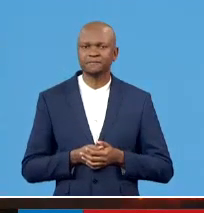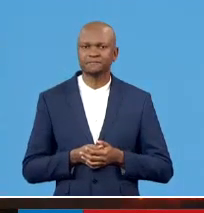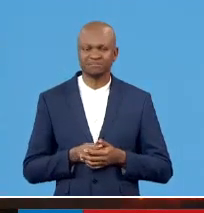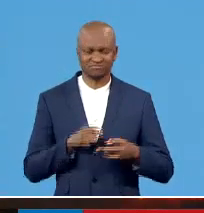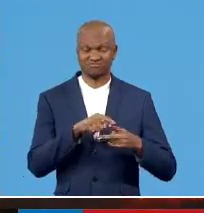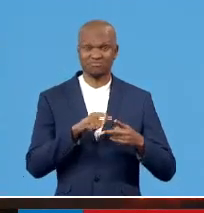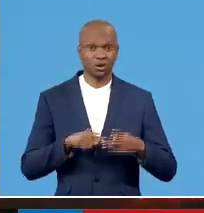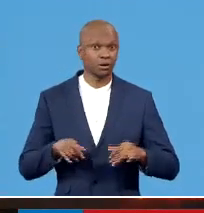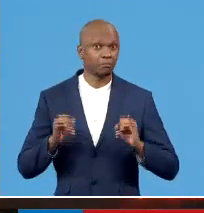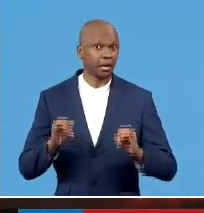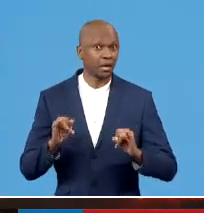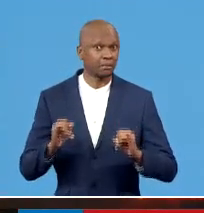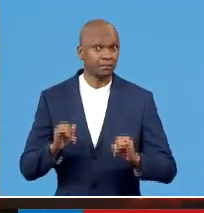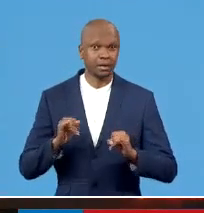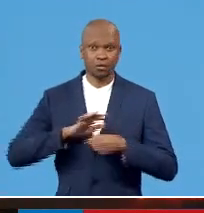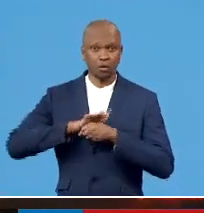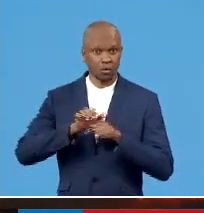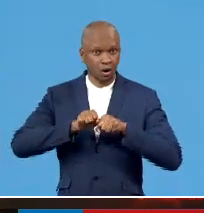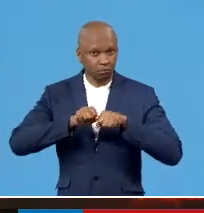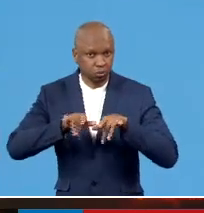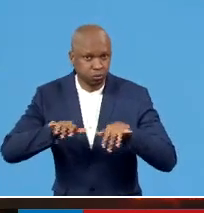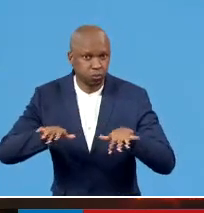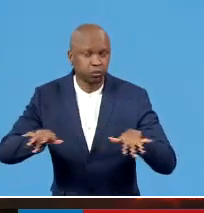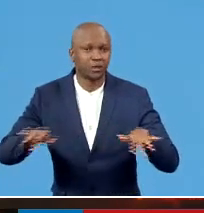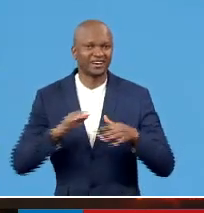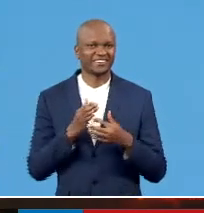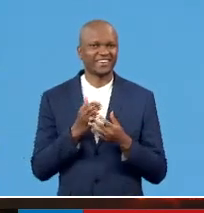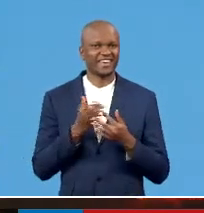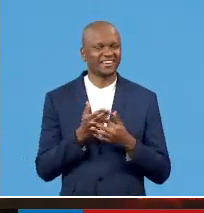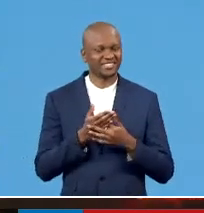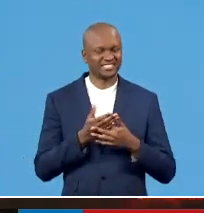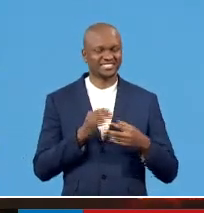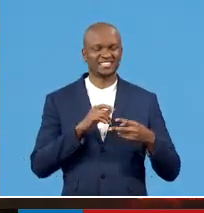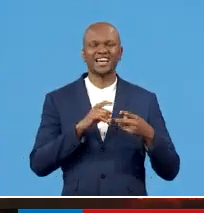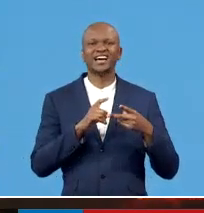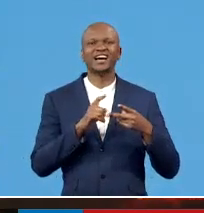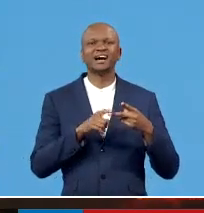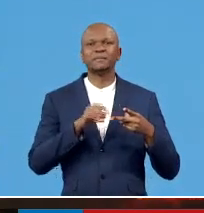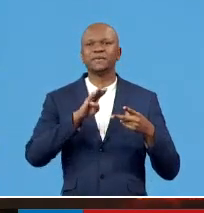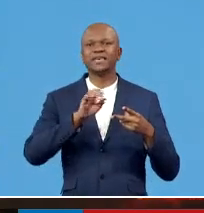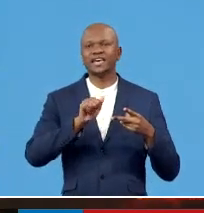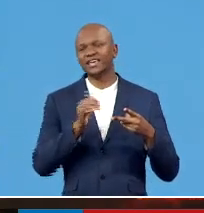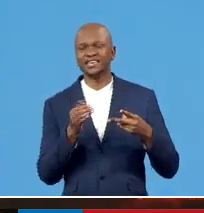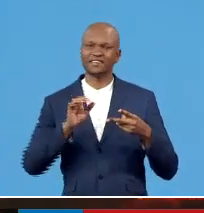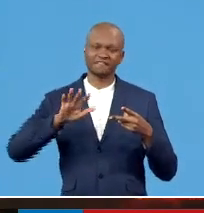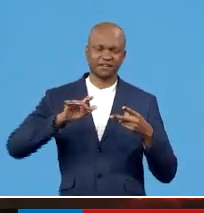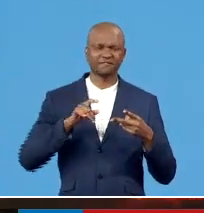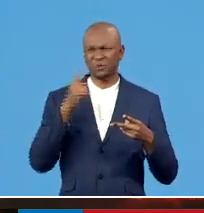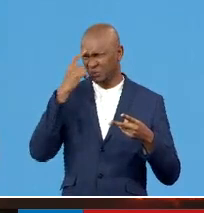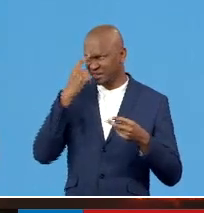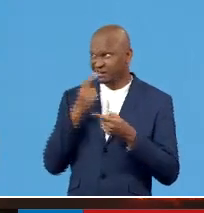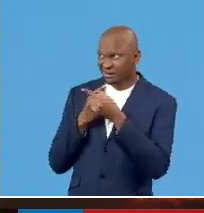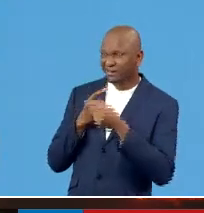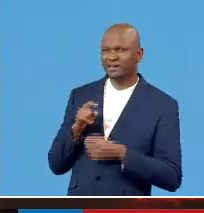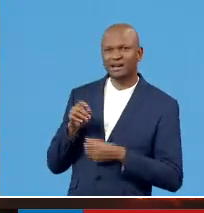very traumatic rise or surge in cases from BA5 here in South Africa, what do you think is happening in the US